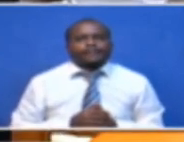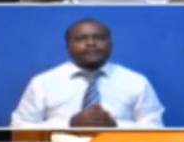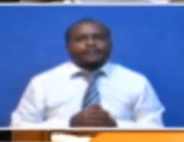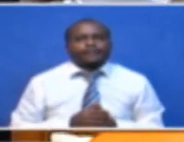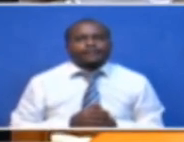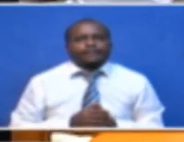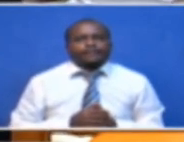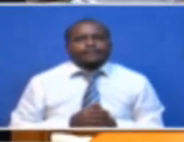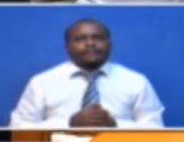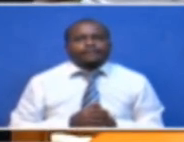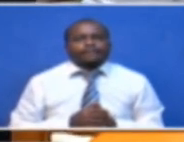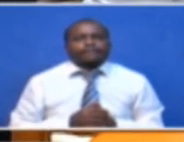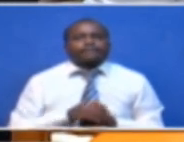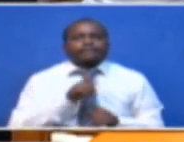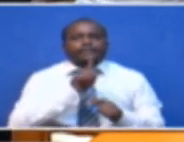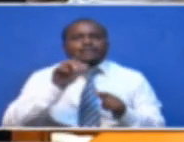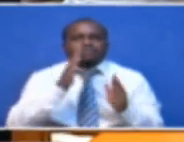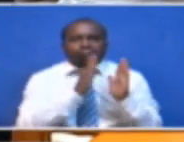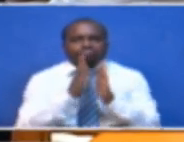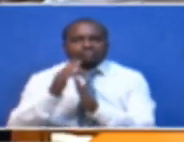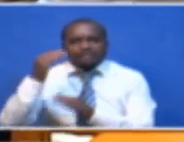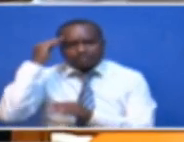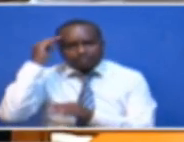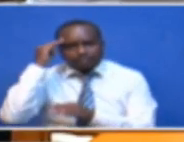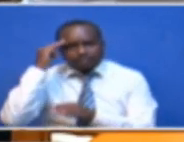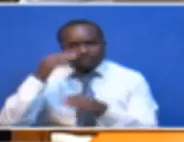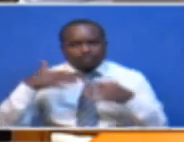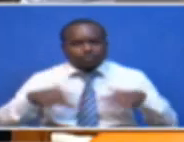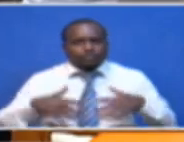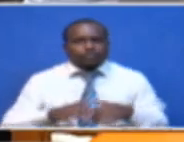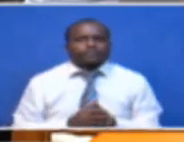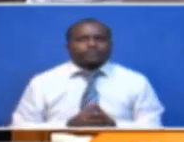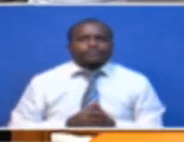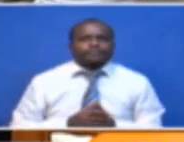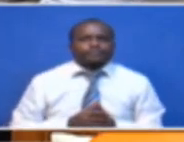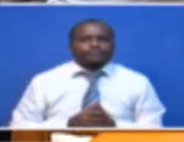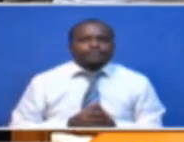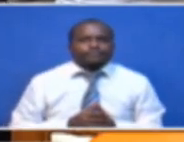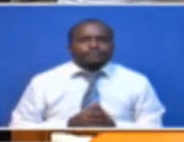Tabby, Lee is articulate and his memory is something else, no doubt.